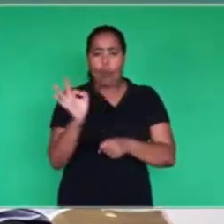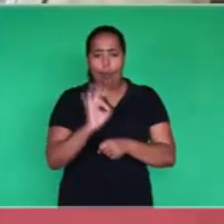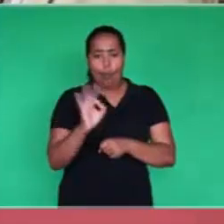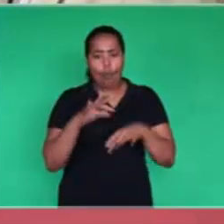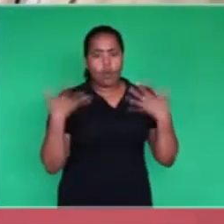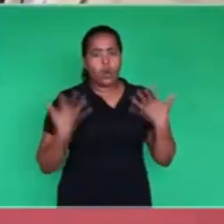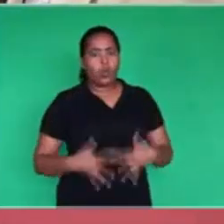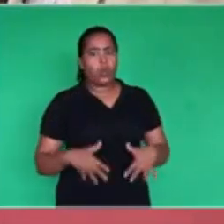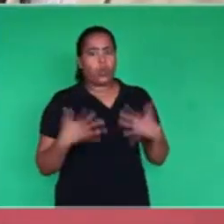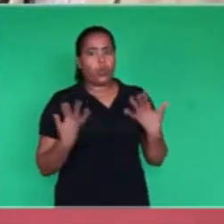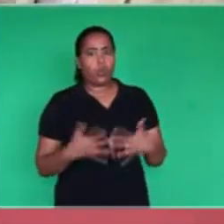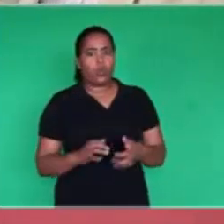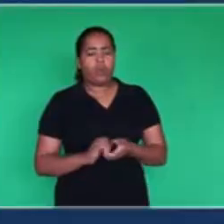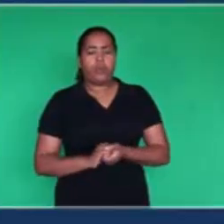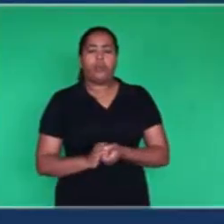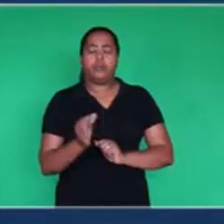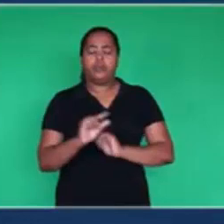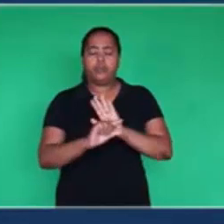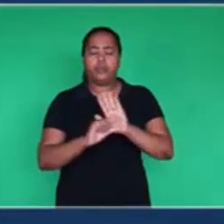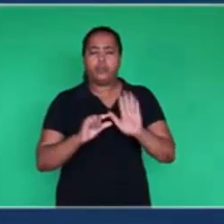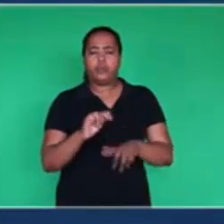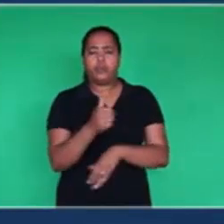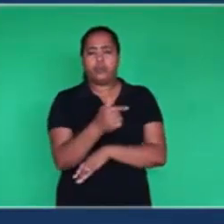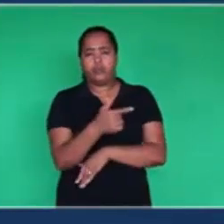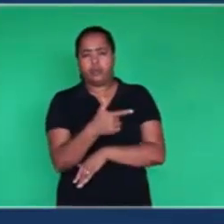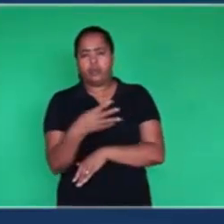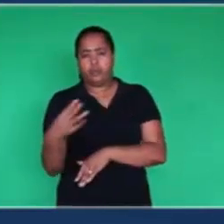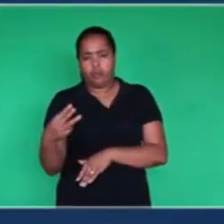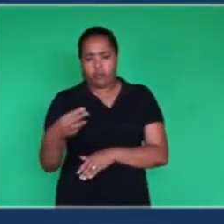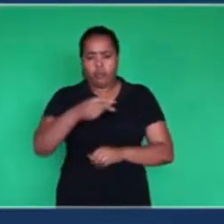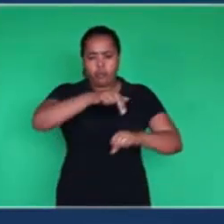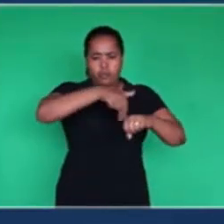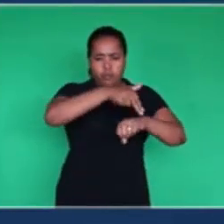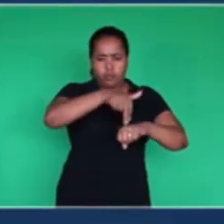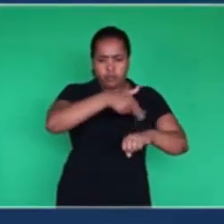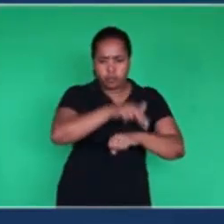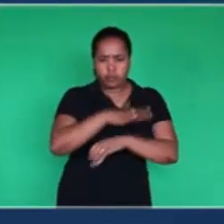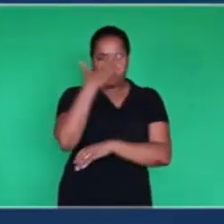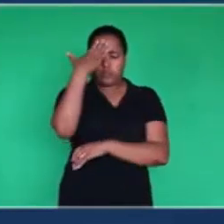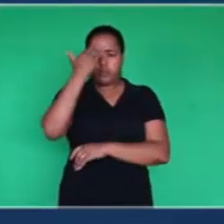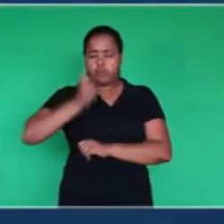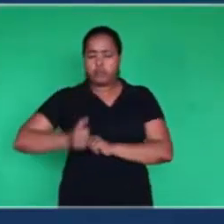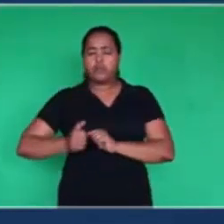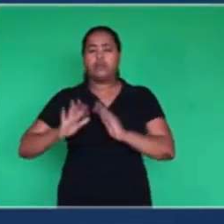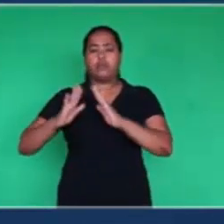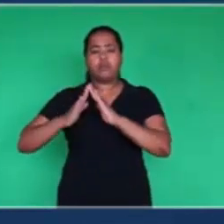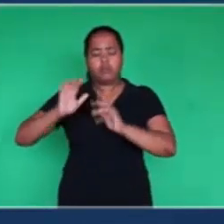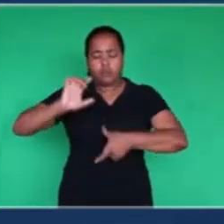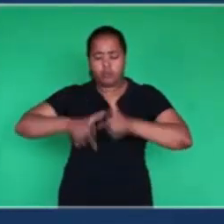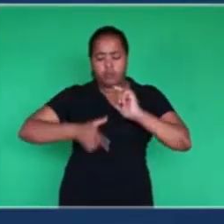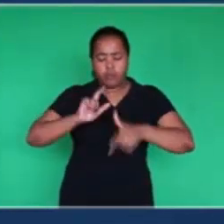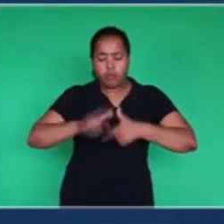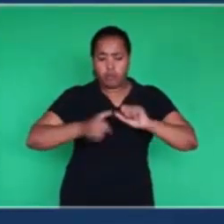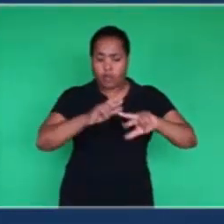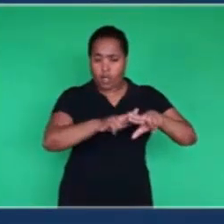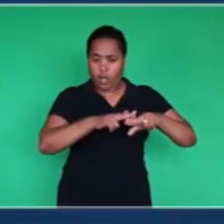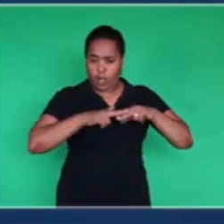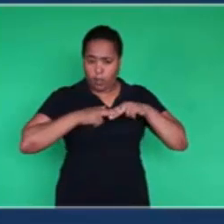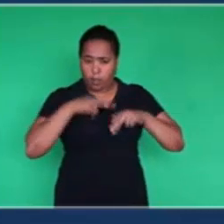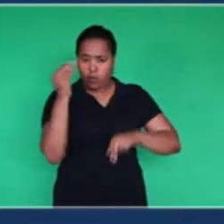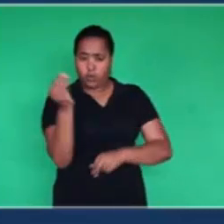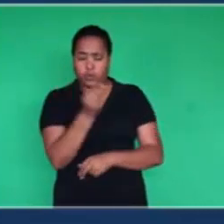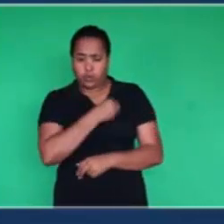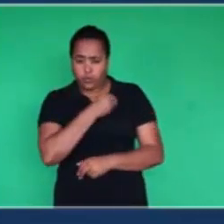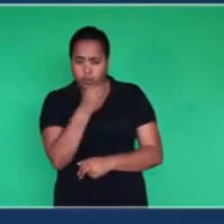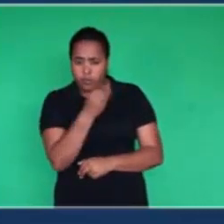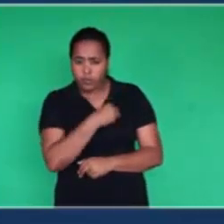need the Messiah. We see in verse 23, it says, "The Gentiles shall know that the house of Israel